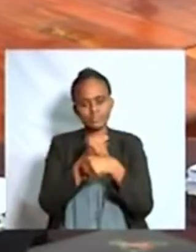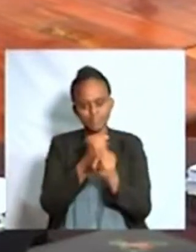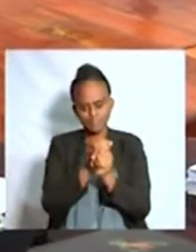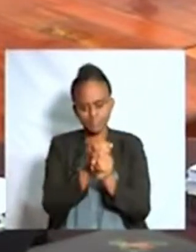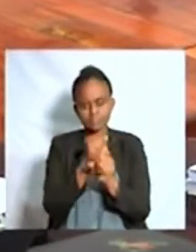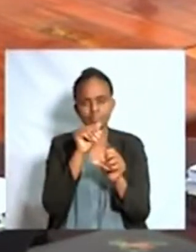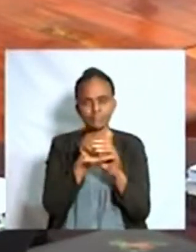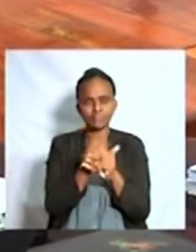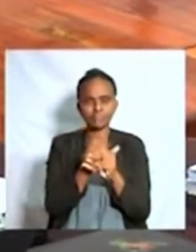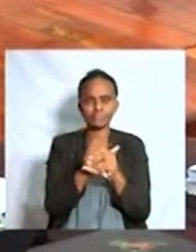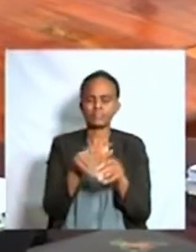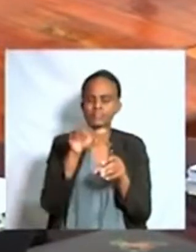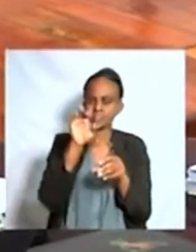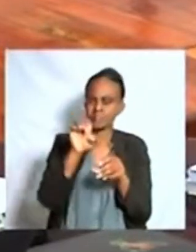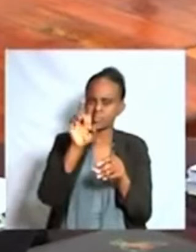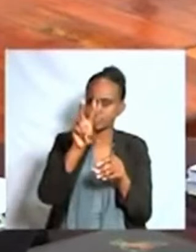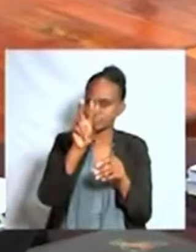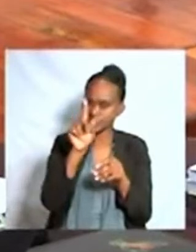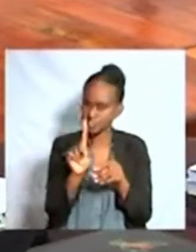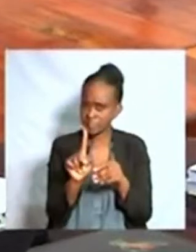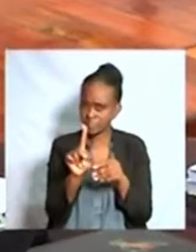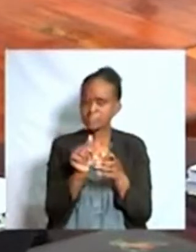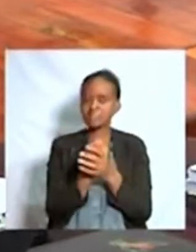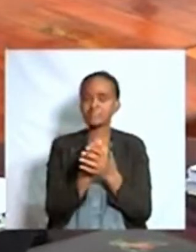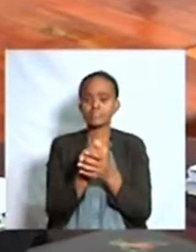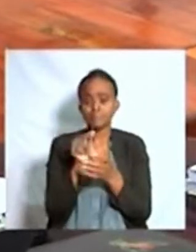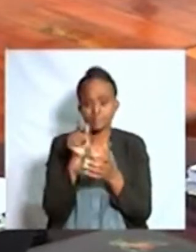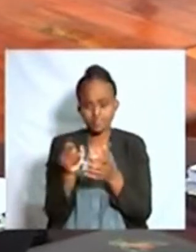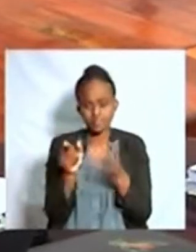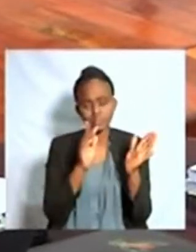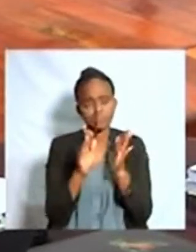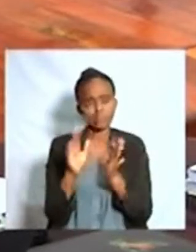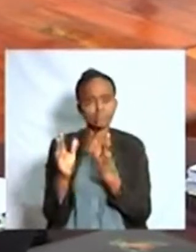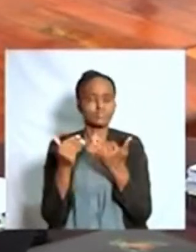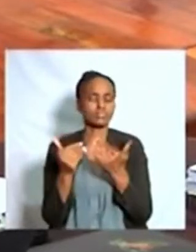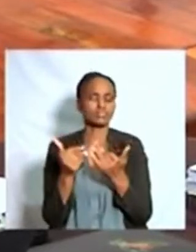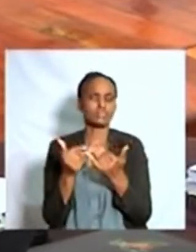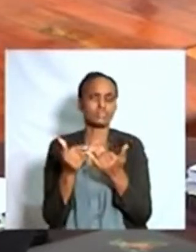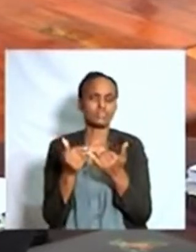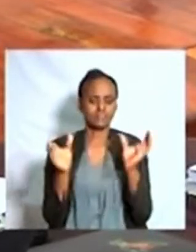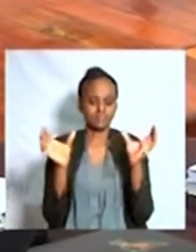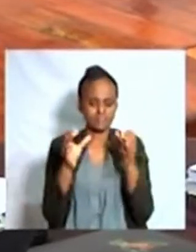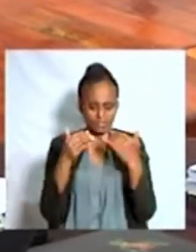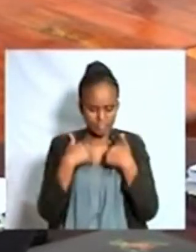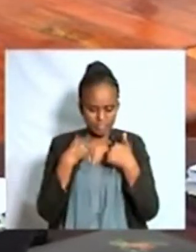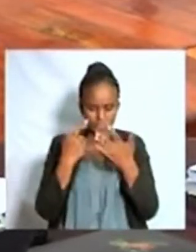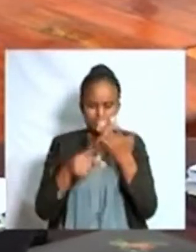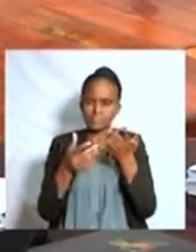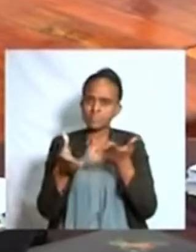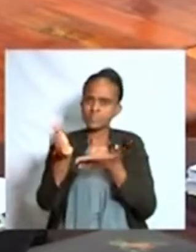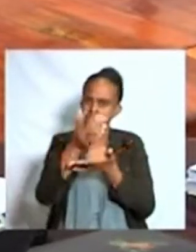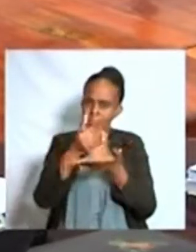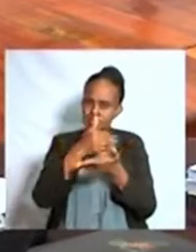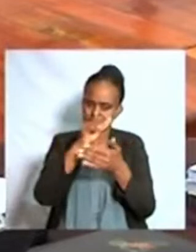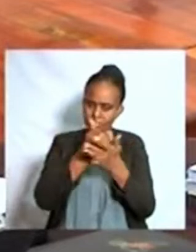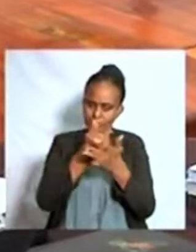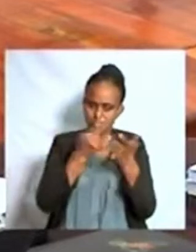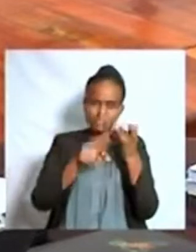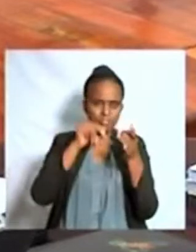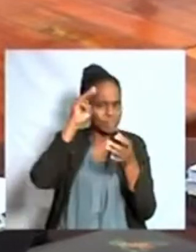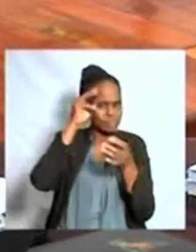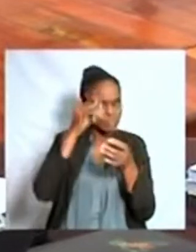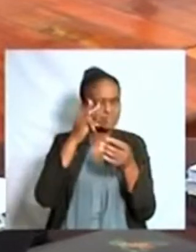Appendix E21. As a remedial measure, the Council has been collecting receipt books from the Ministry of